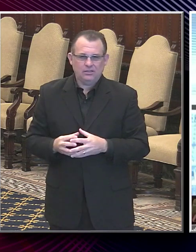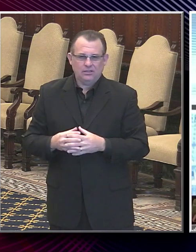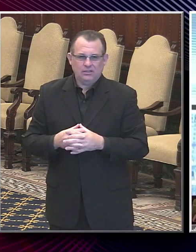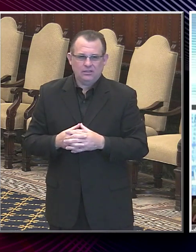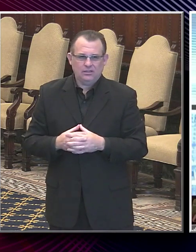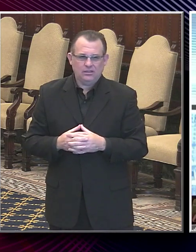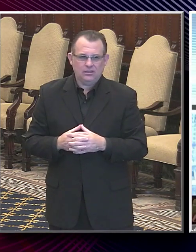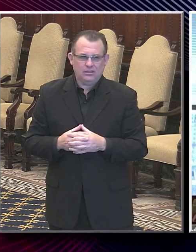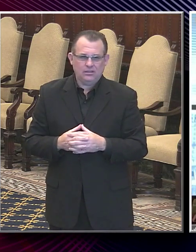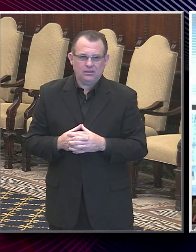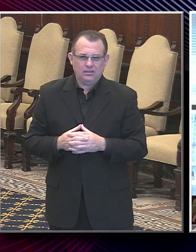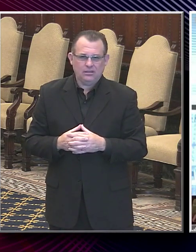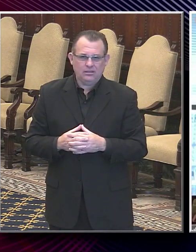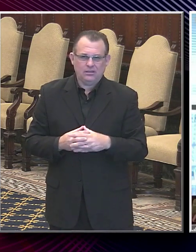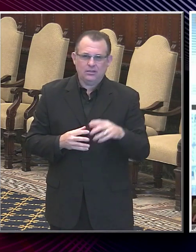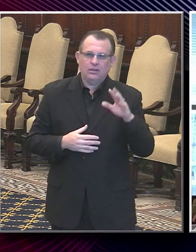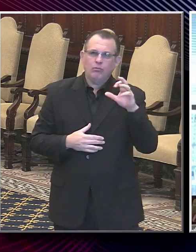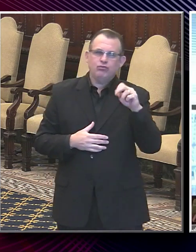last